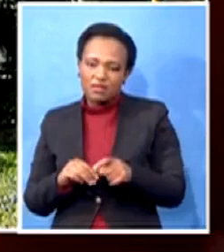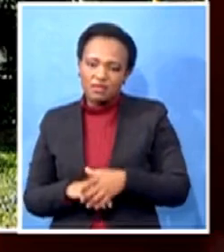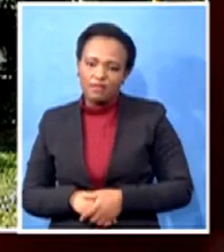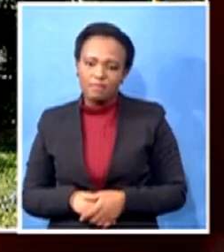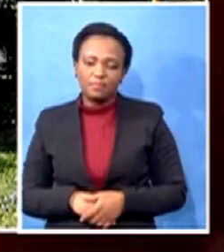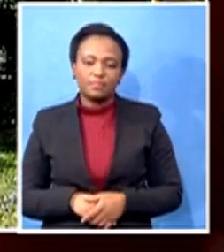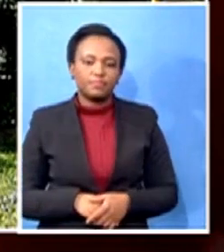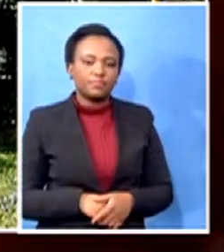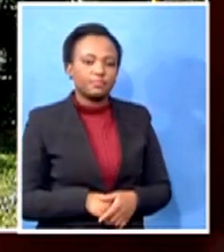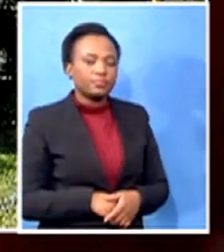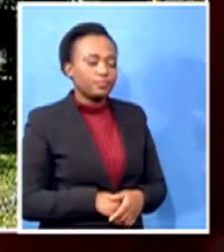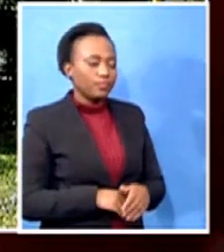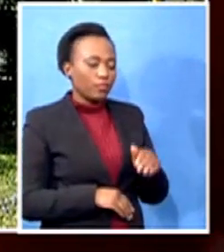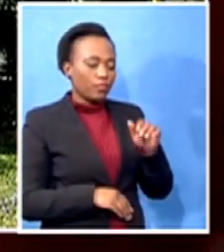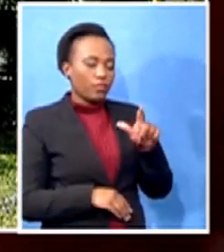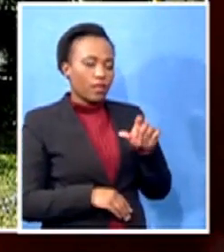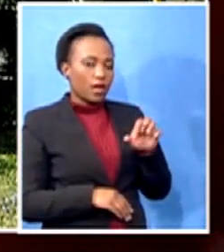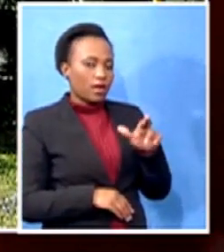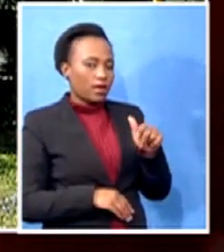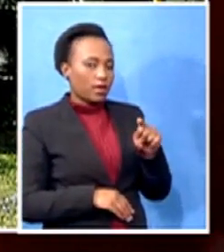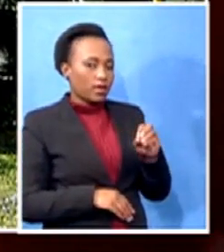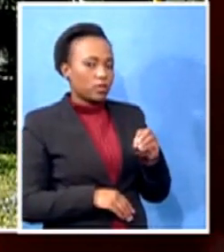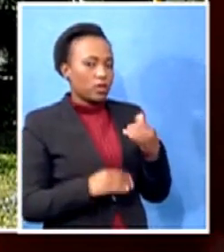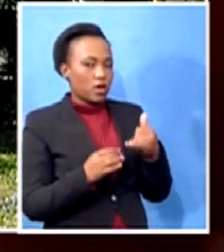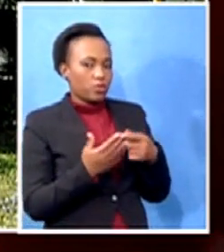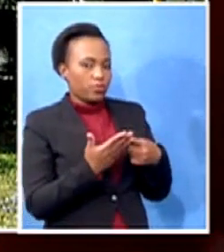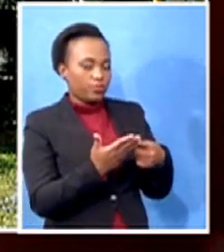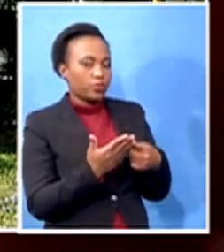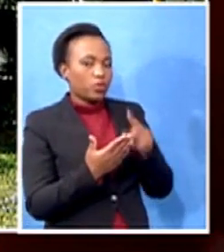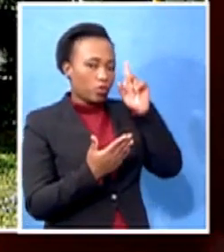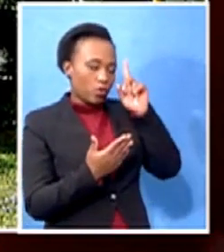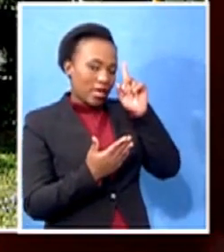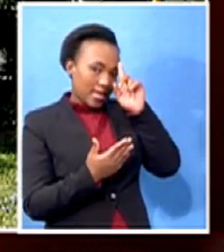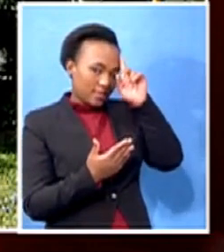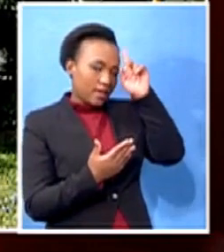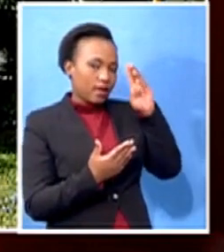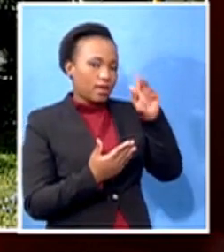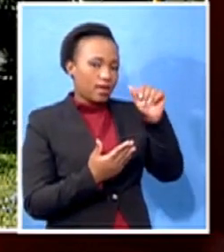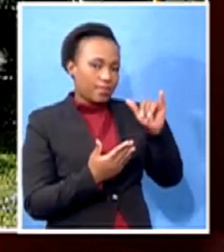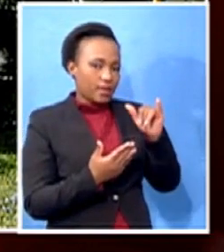Nelson Mandela Bay, it's been in the news this past week, the lack of